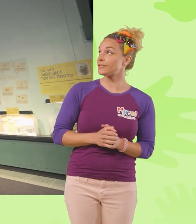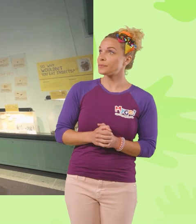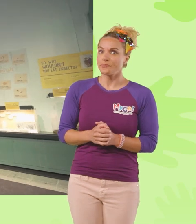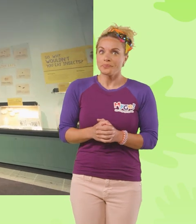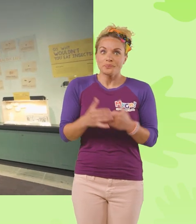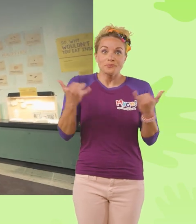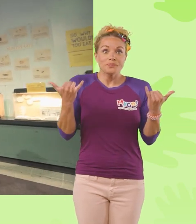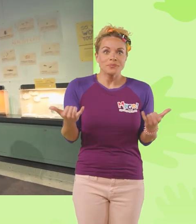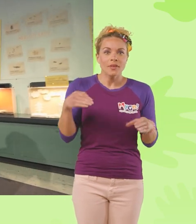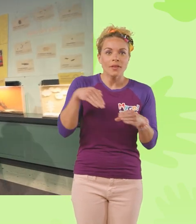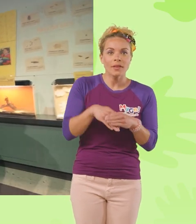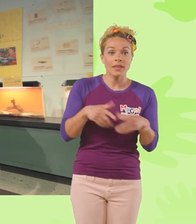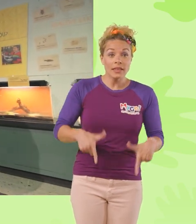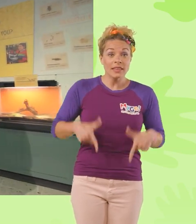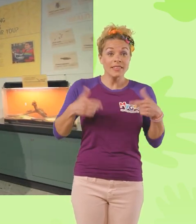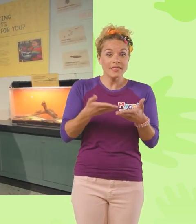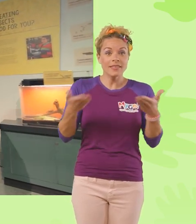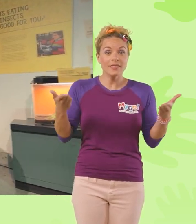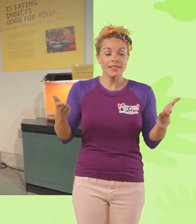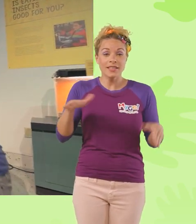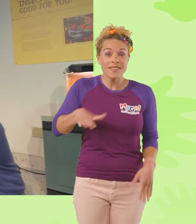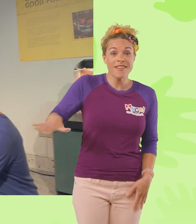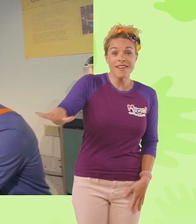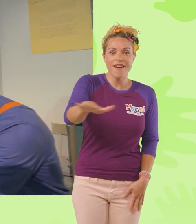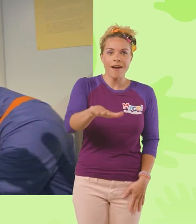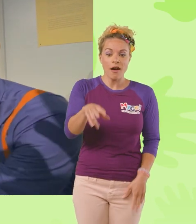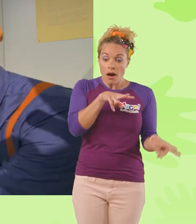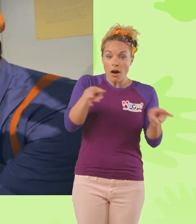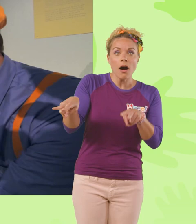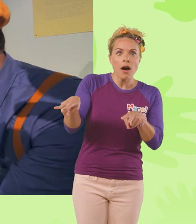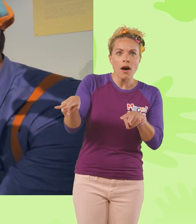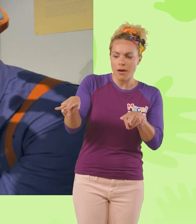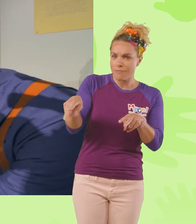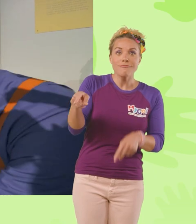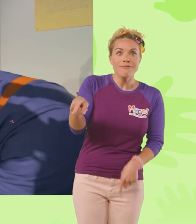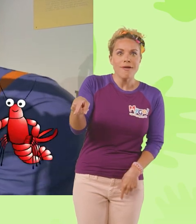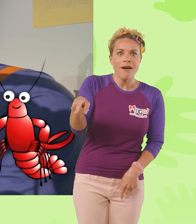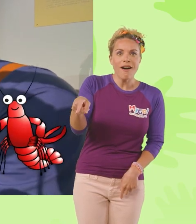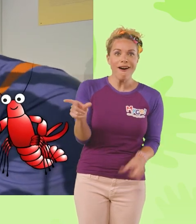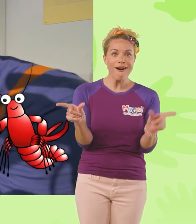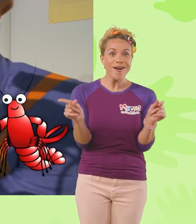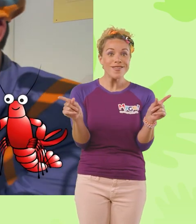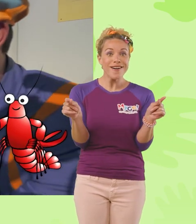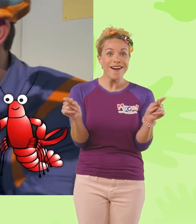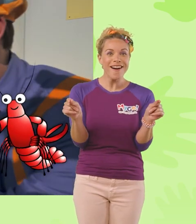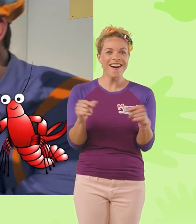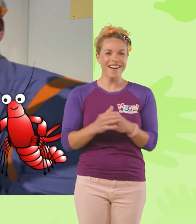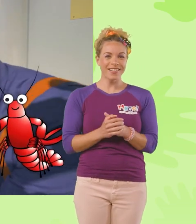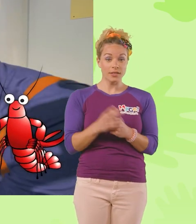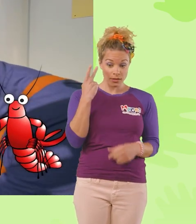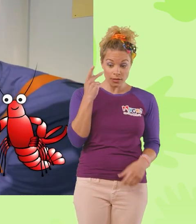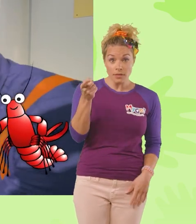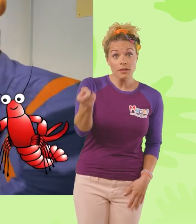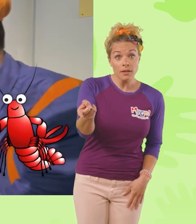Ooh, now we're in the living things exhibit. Oh, look. Hey, look at what it is. It's a crayfish. Do